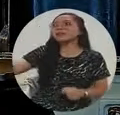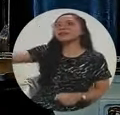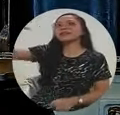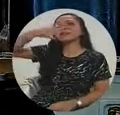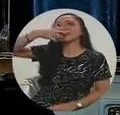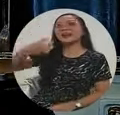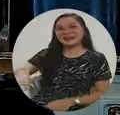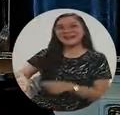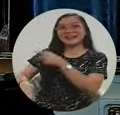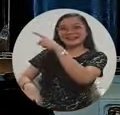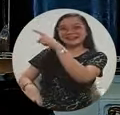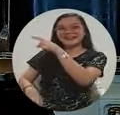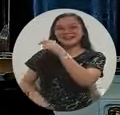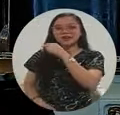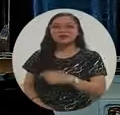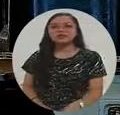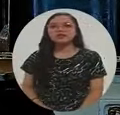asusin ang iro,